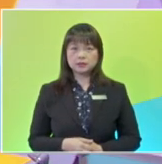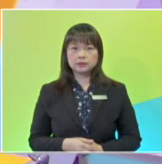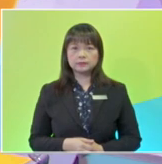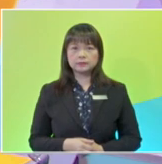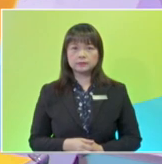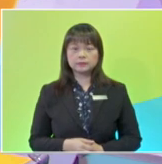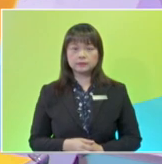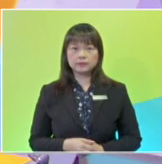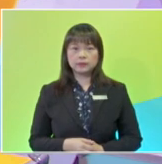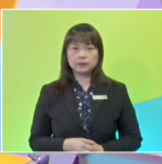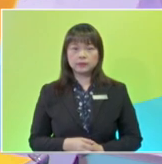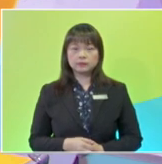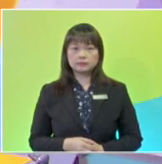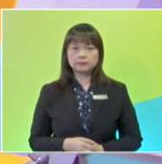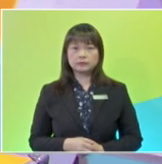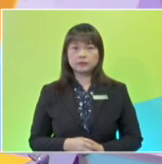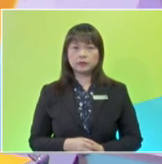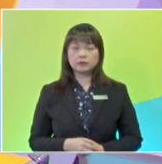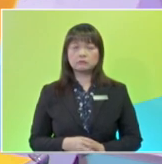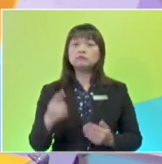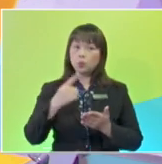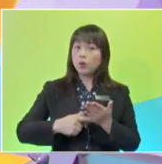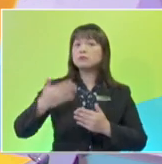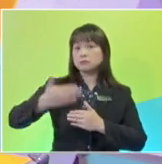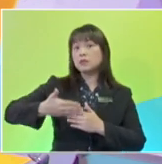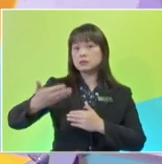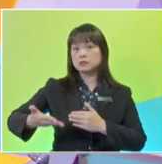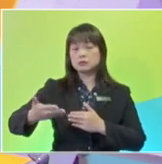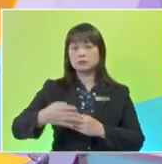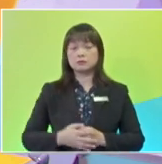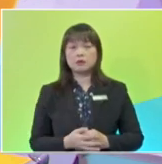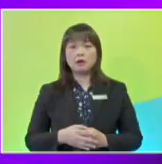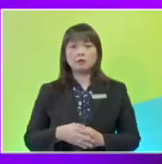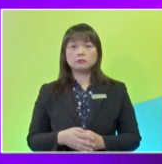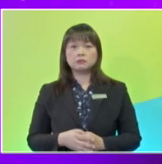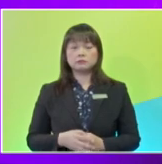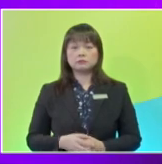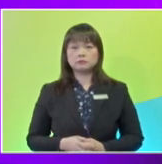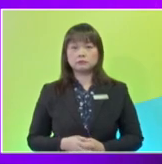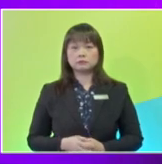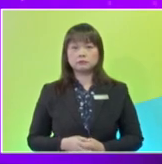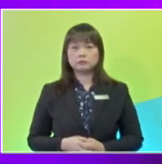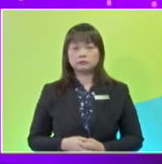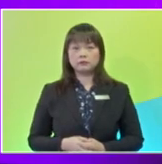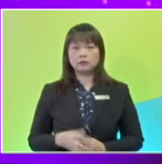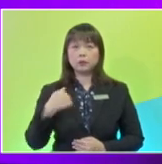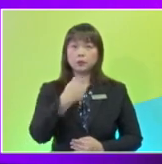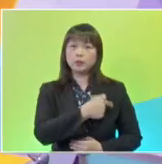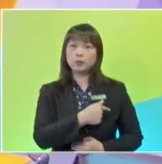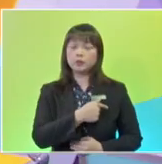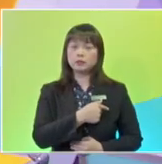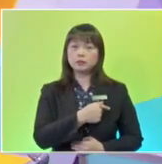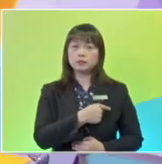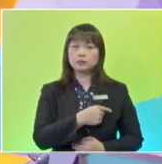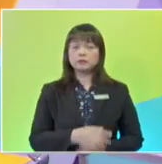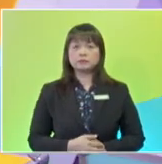All right. All right. So what's next after understanding these three experiments? Yes. So we are going to answer. You are going to